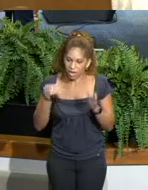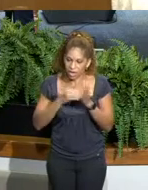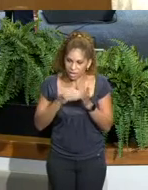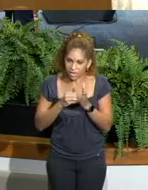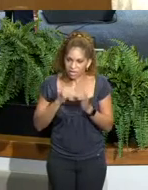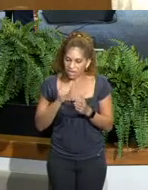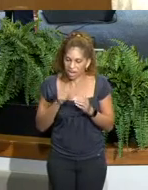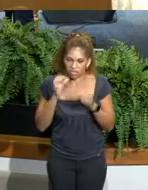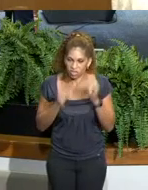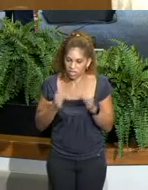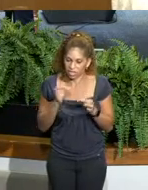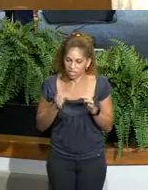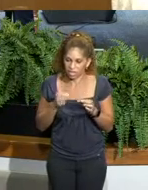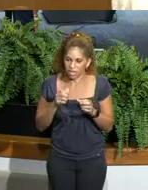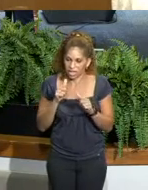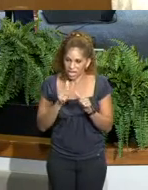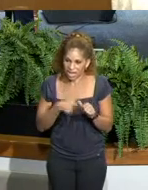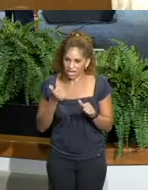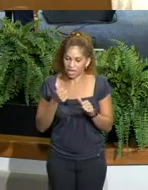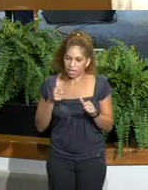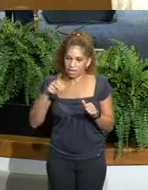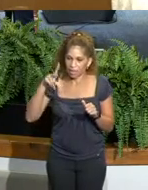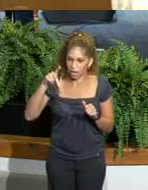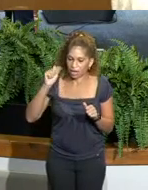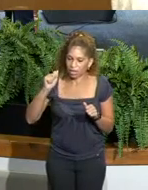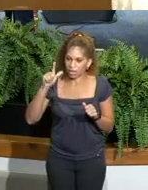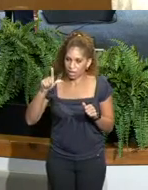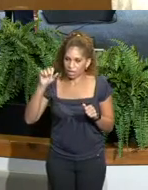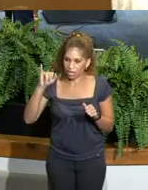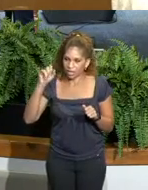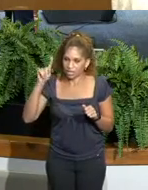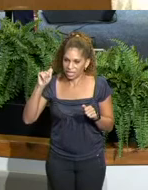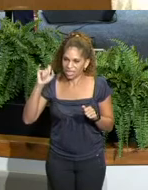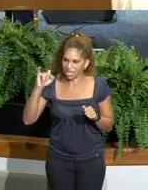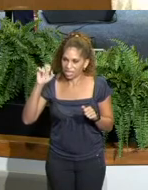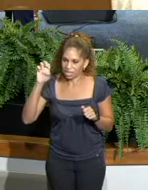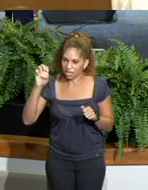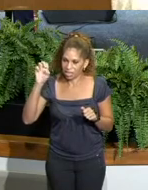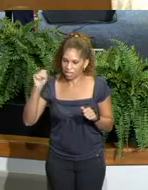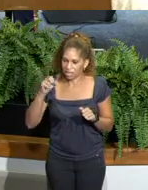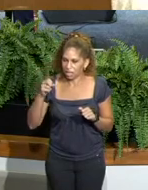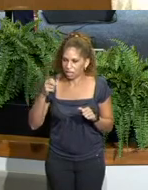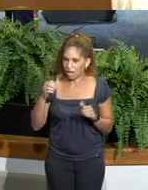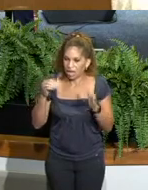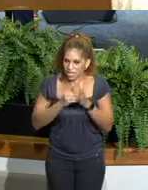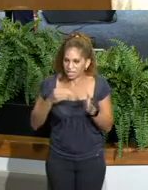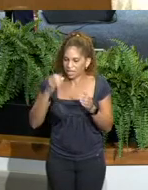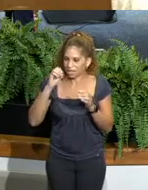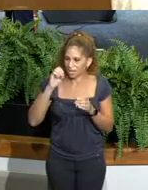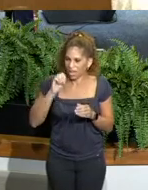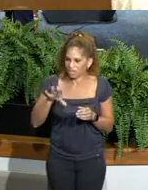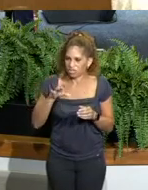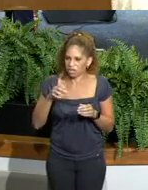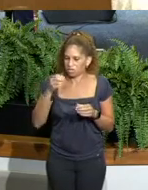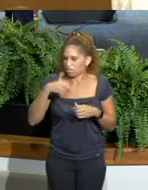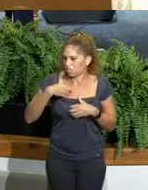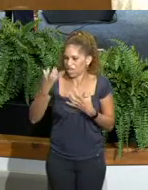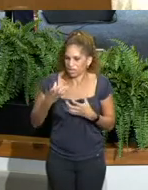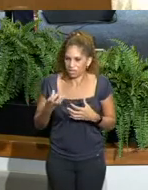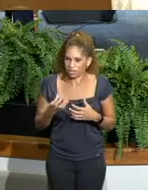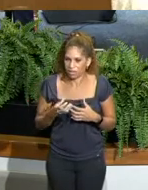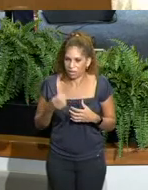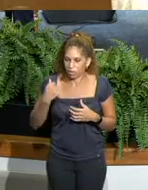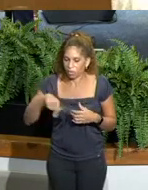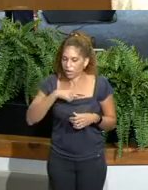vote against inequality and vote against meanness and vote against hatred. We must say no. We must